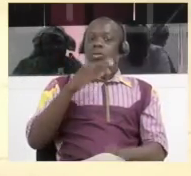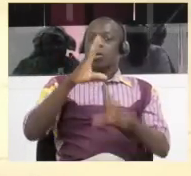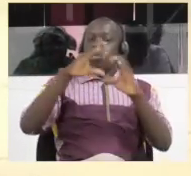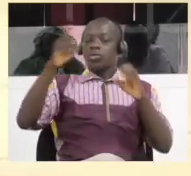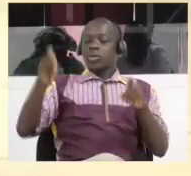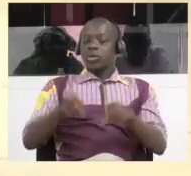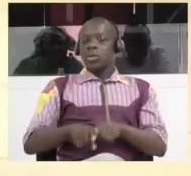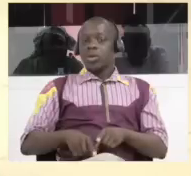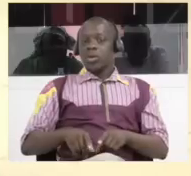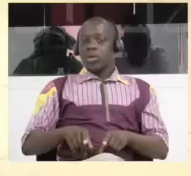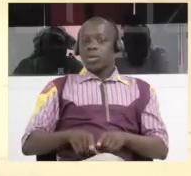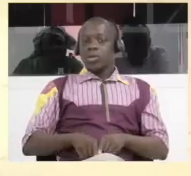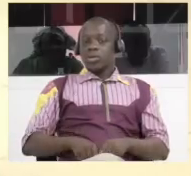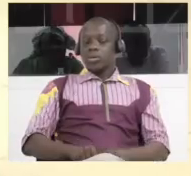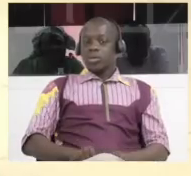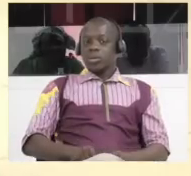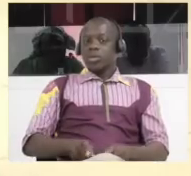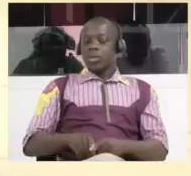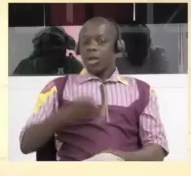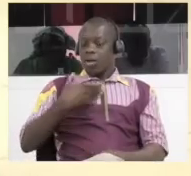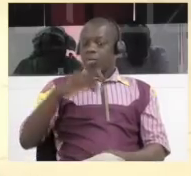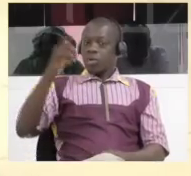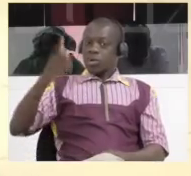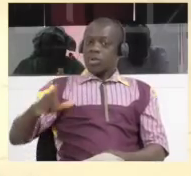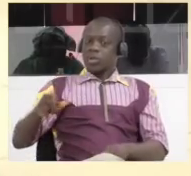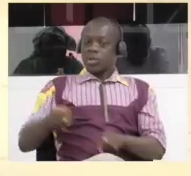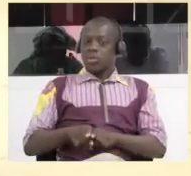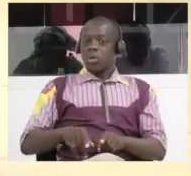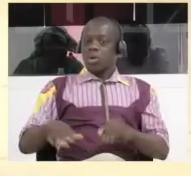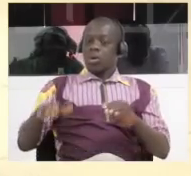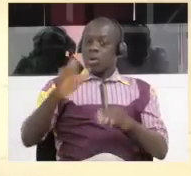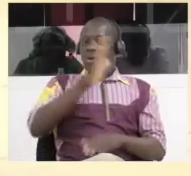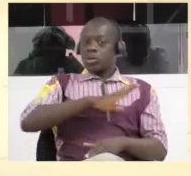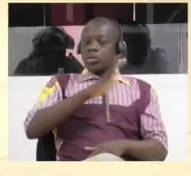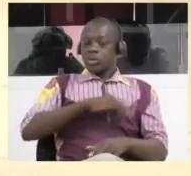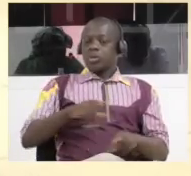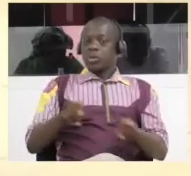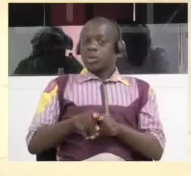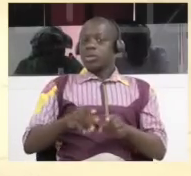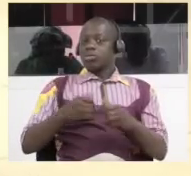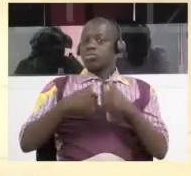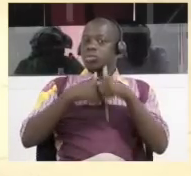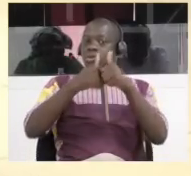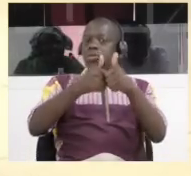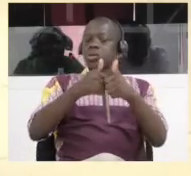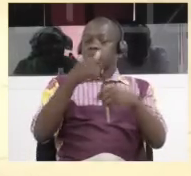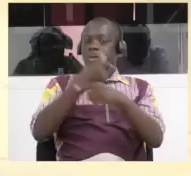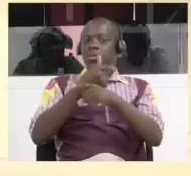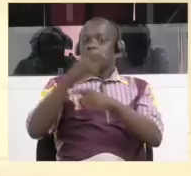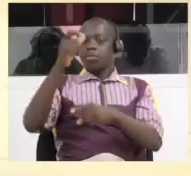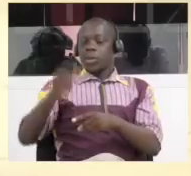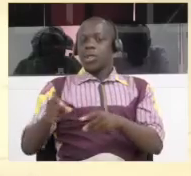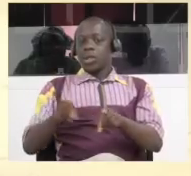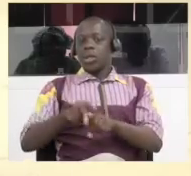of the Nigerians, because they also had some lieutenants, so would also, you know, defer to the Gambians. The NCOs certainly, you know, would